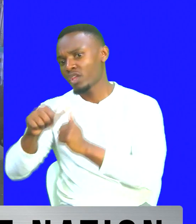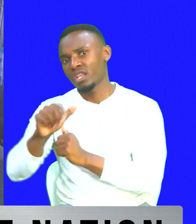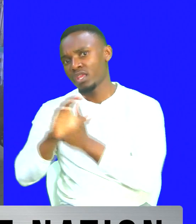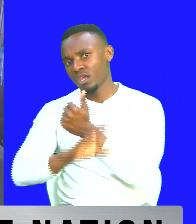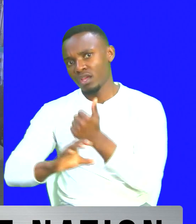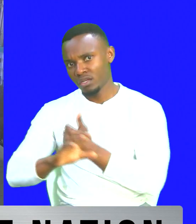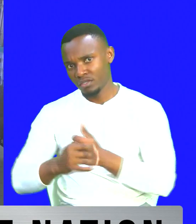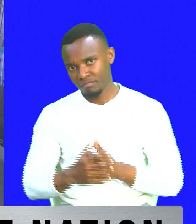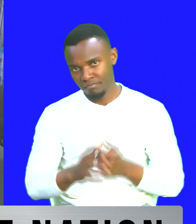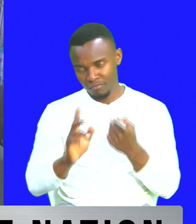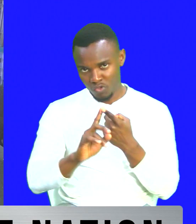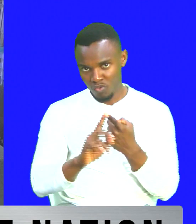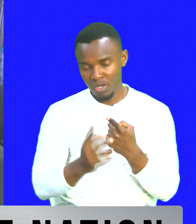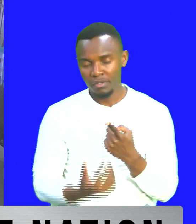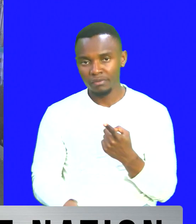One.